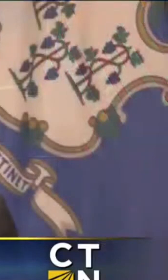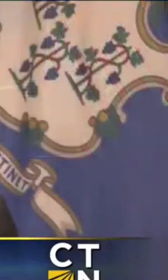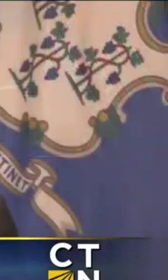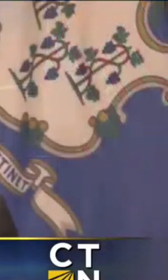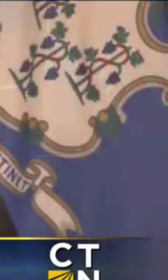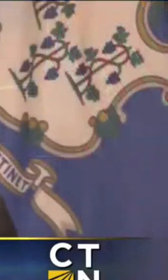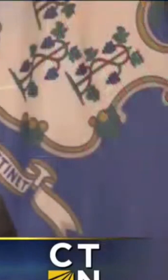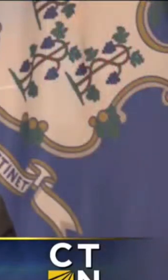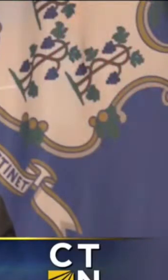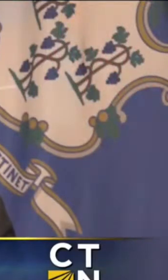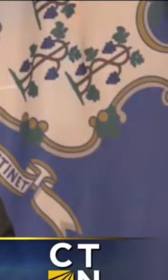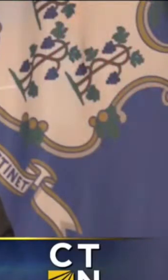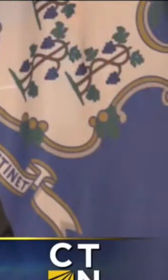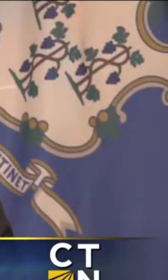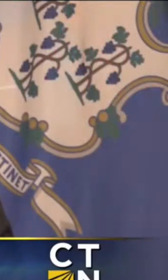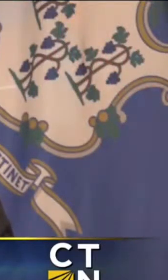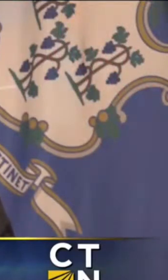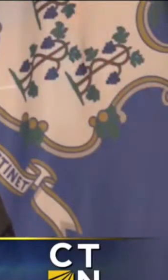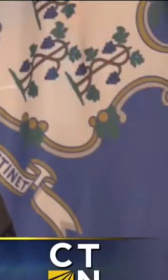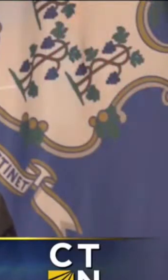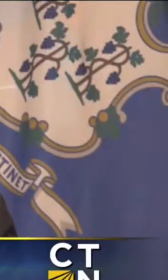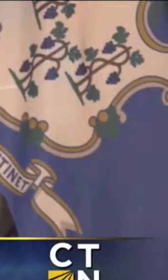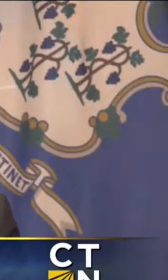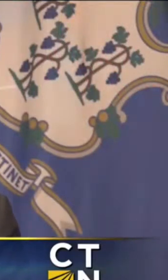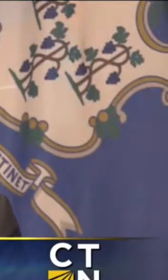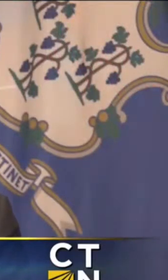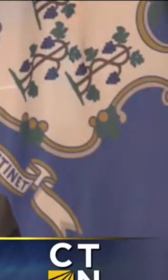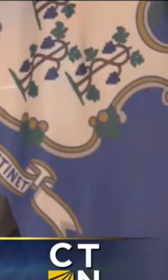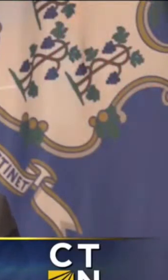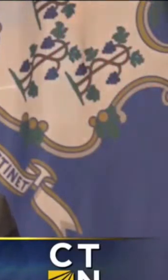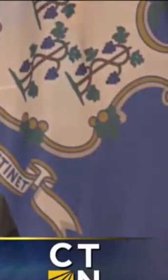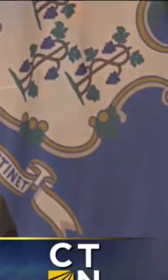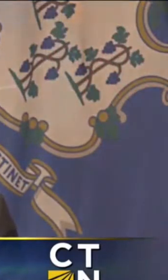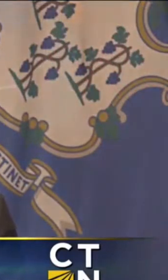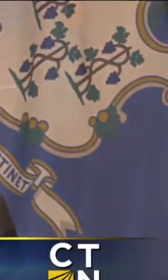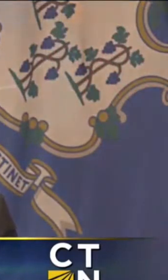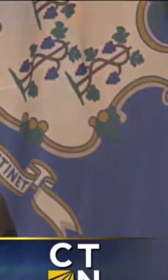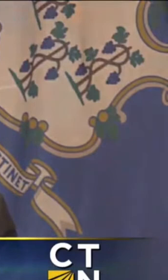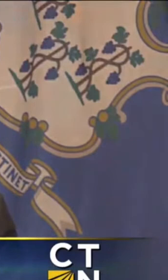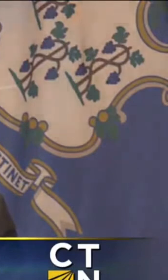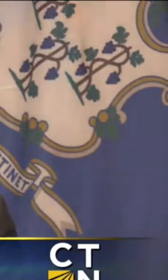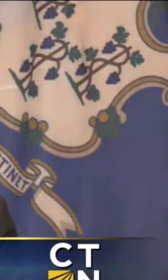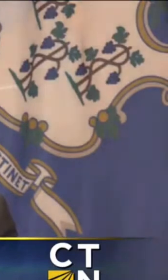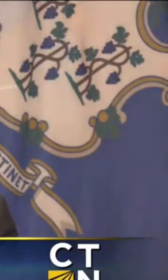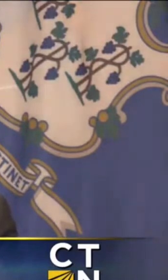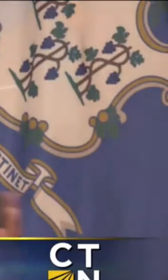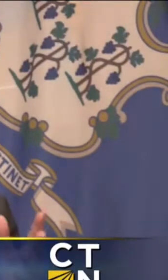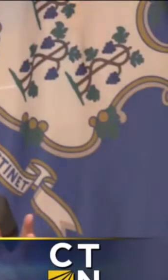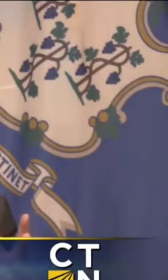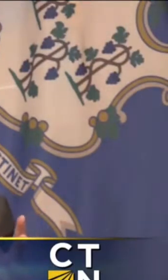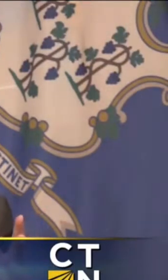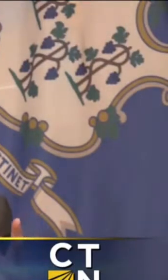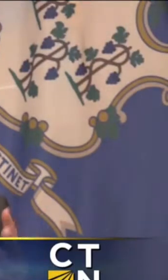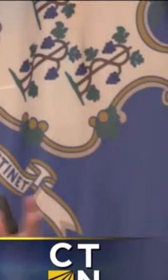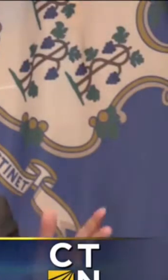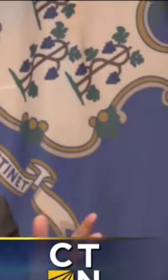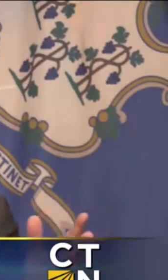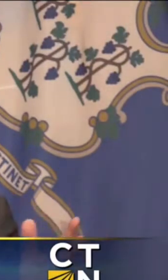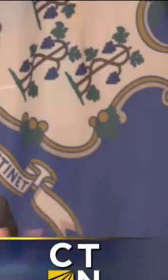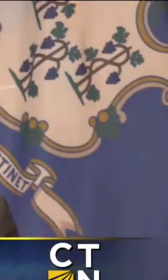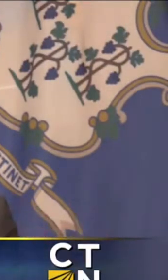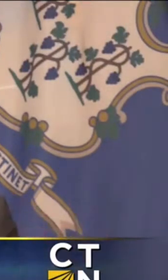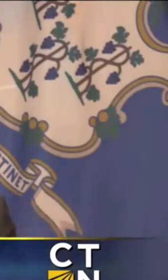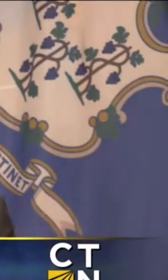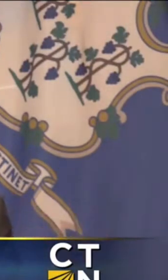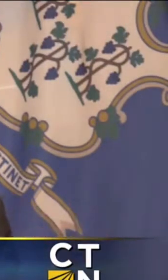Wanted just to give you our update. You remember a couple days ago we had Dr. Ko. As we see some flare-ups in our